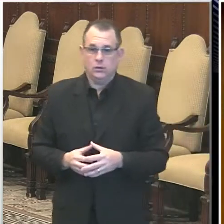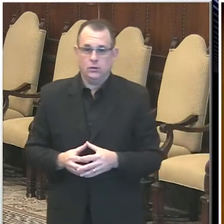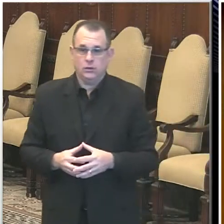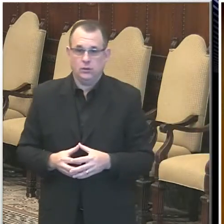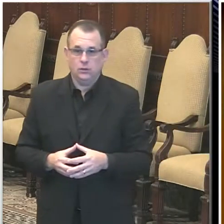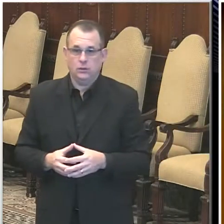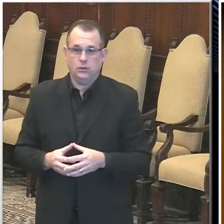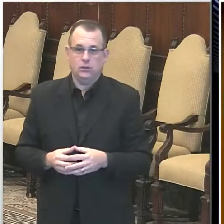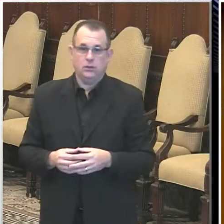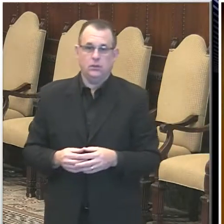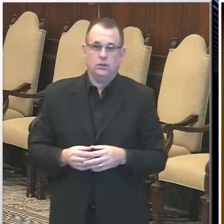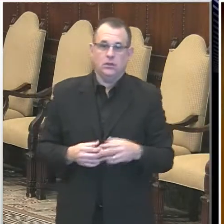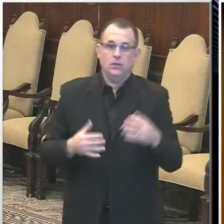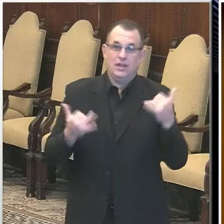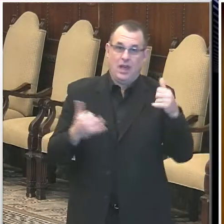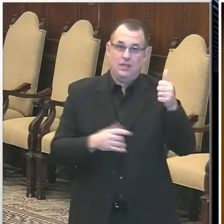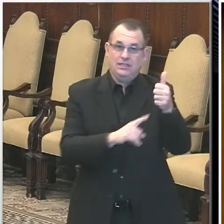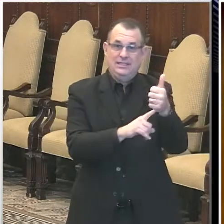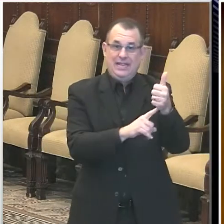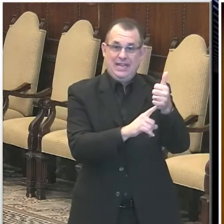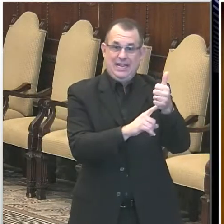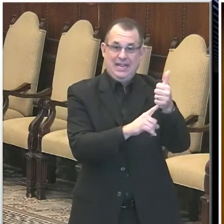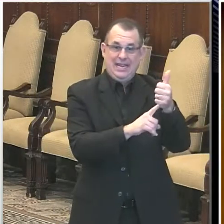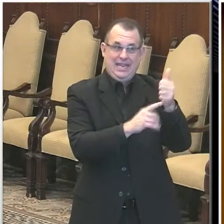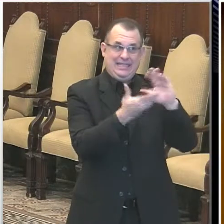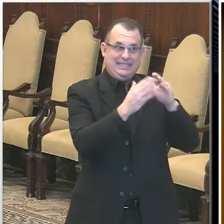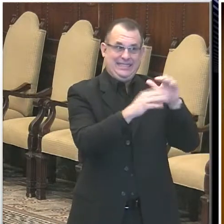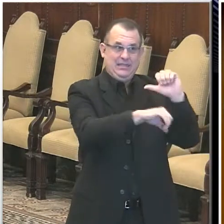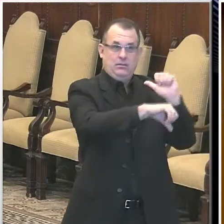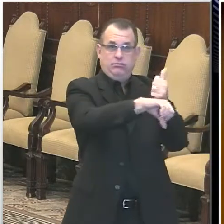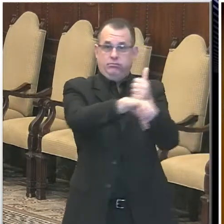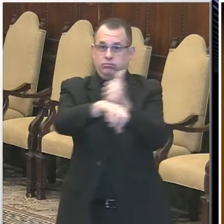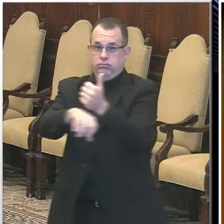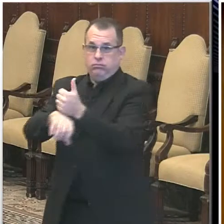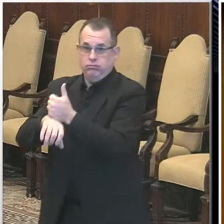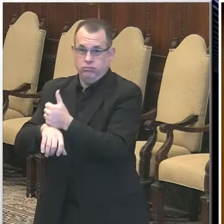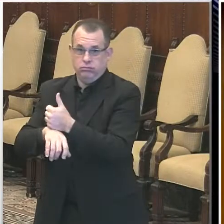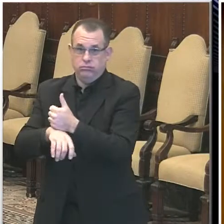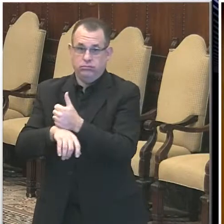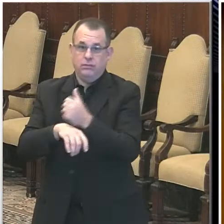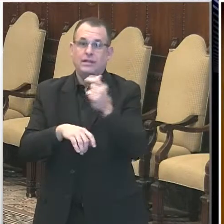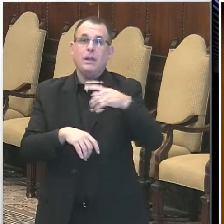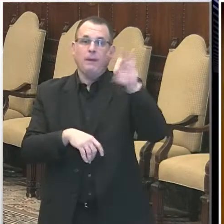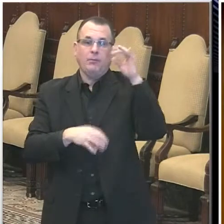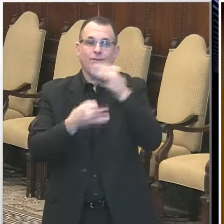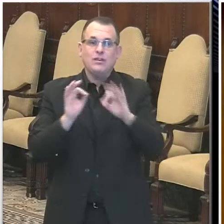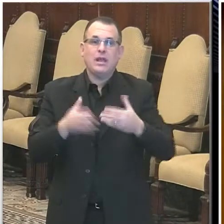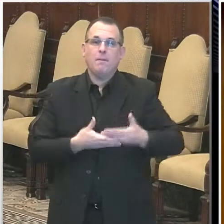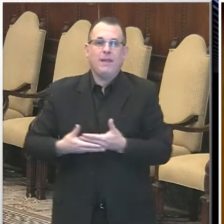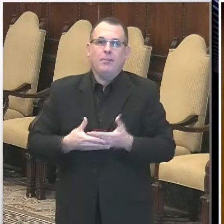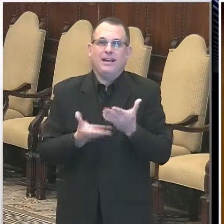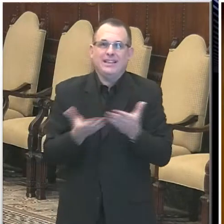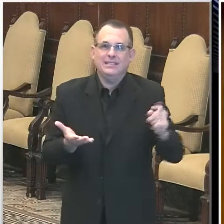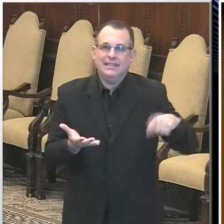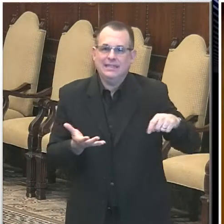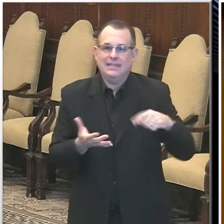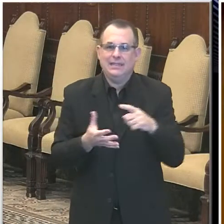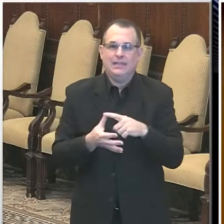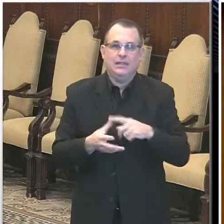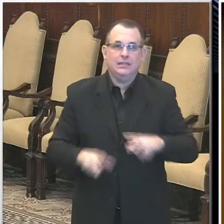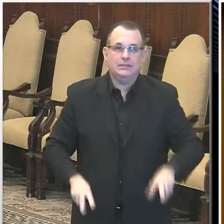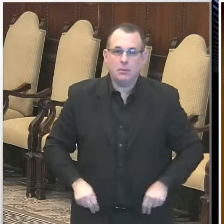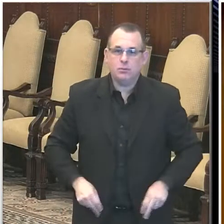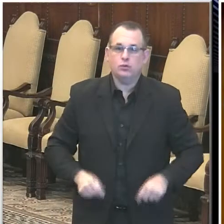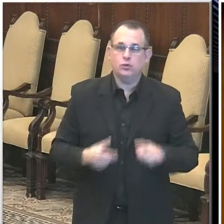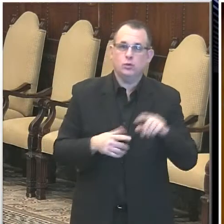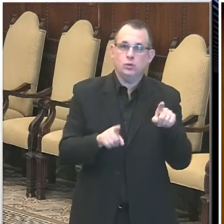locations throughout the city where caregivers of infants and toddlers can pick up free baby supplies, including diapers. Caregivers